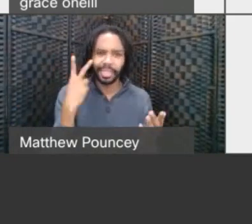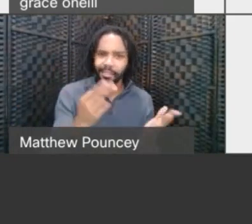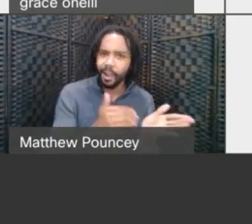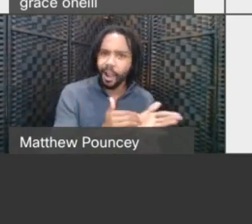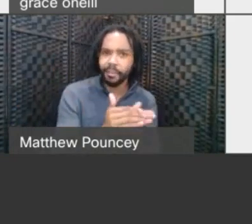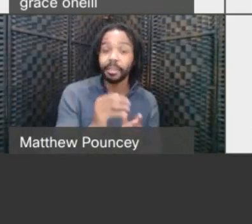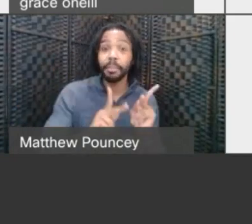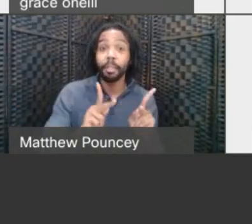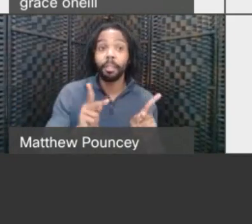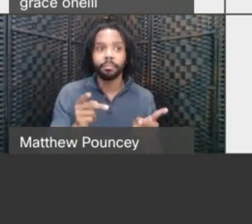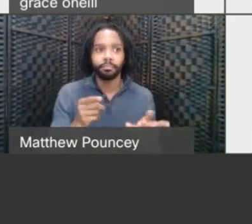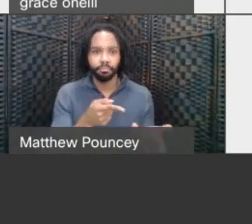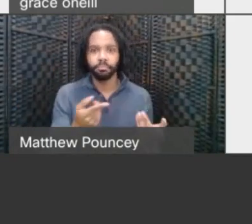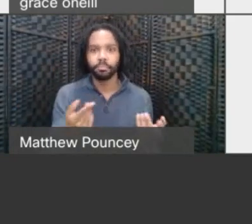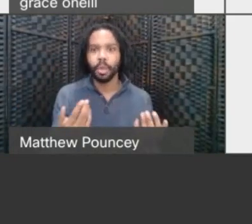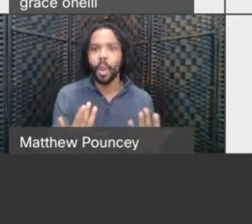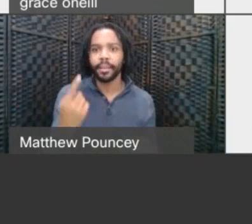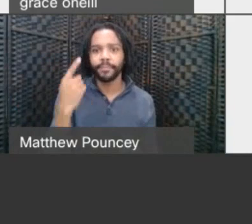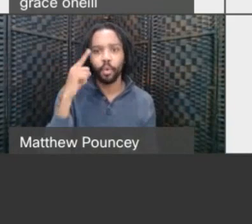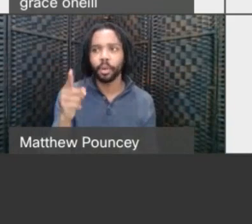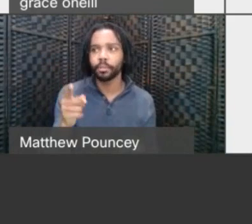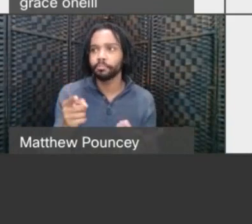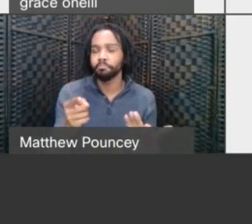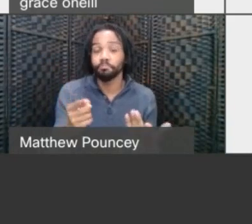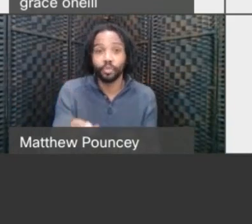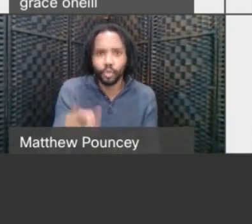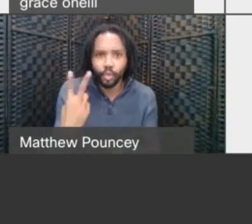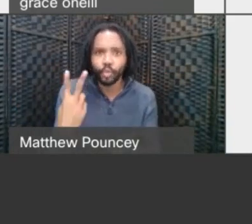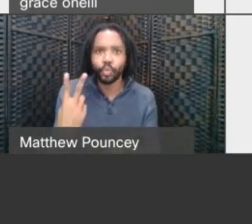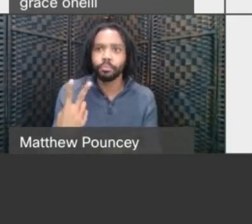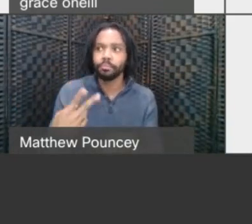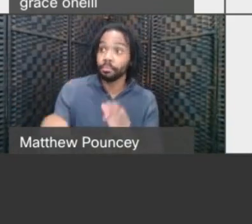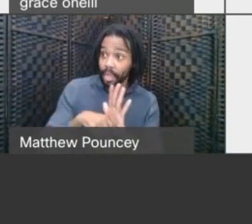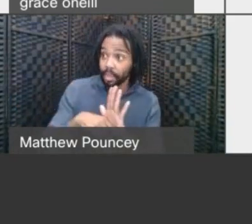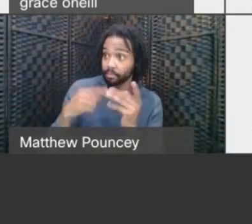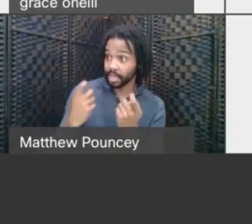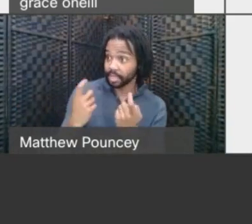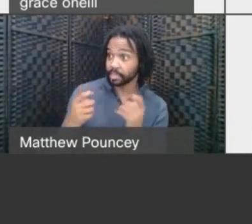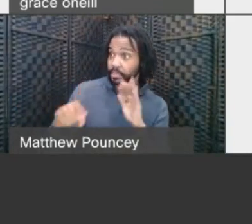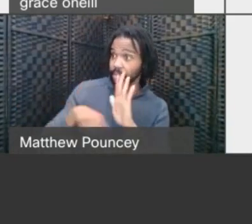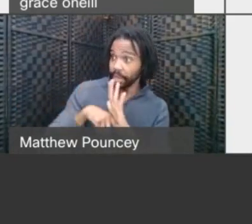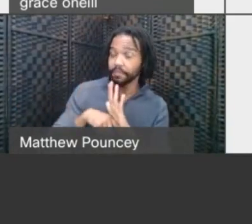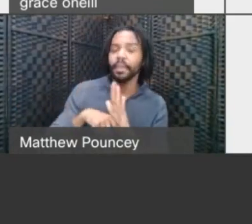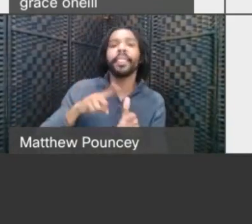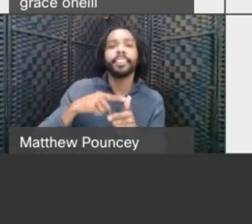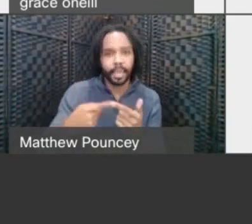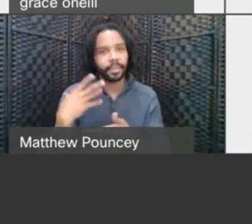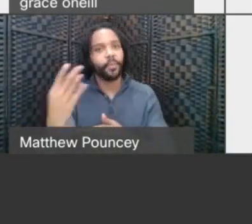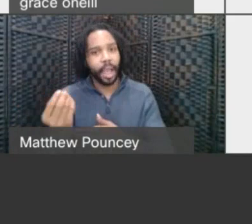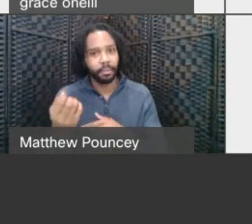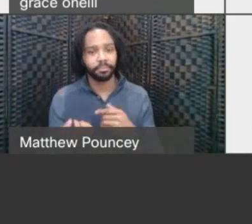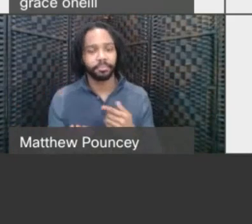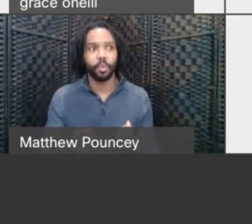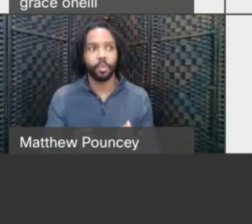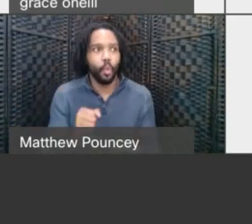are waiting for sometimes even 2 negative tests before ending isolation, or they're waiting 14 days and for a